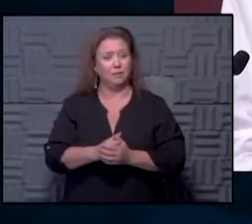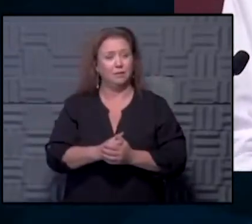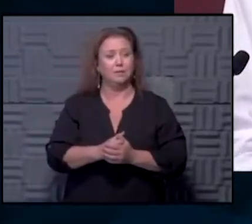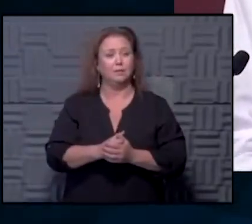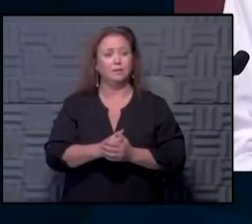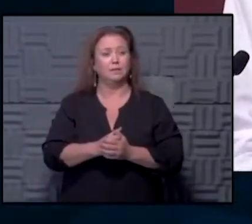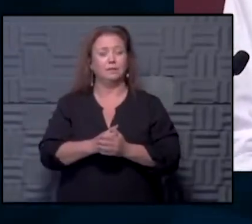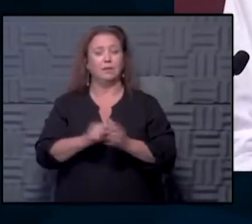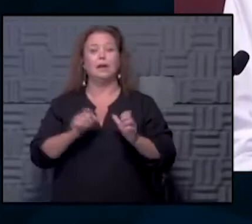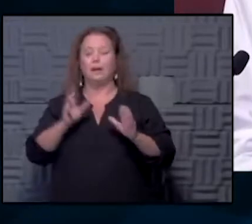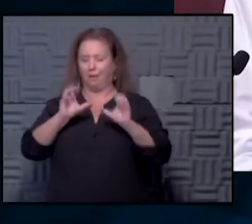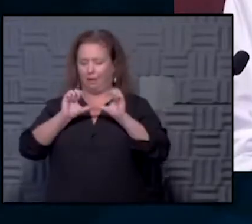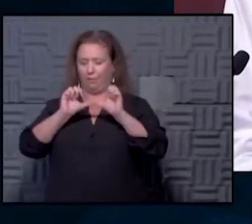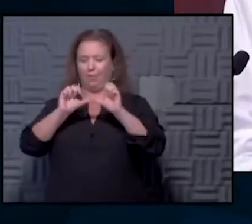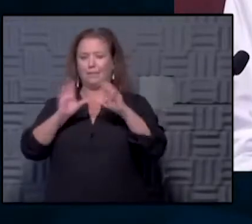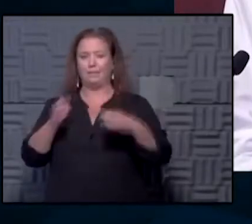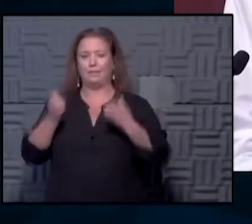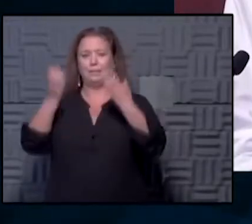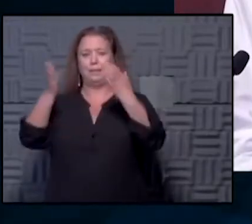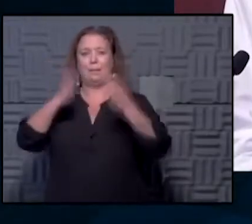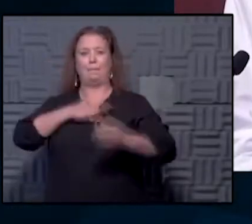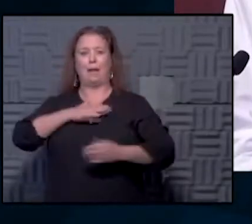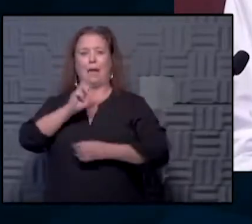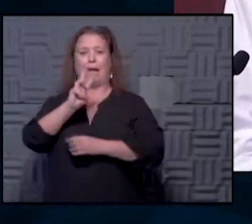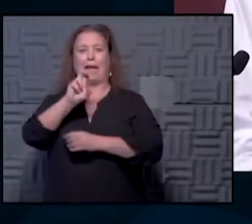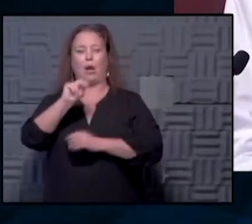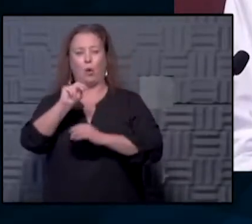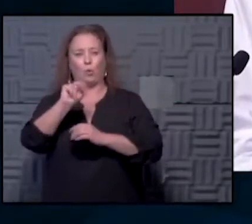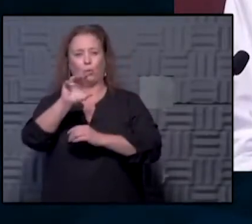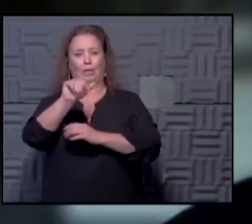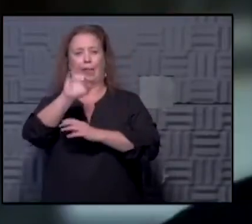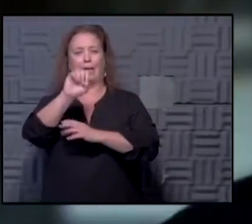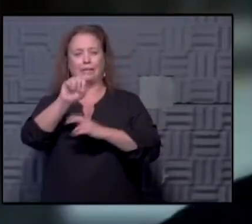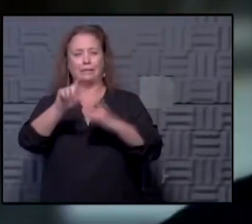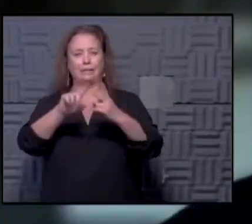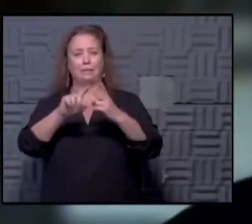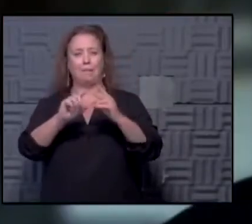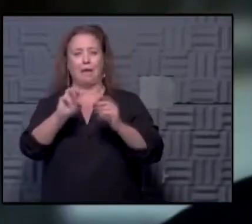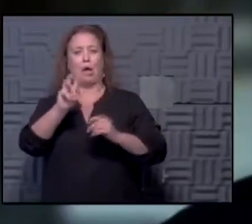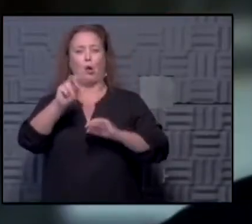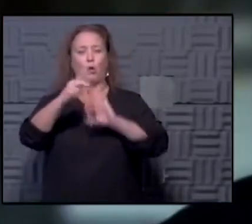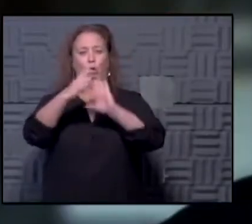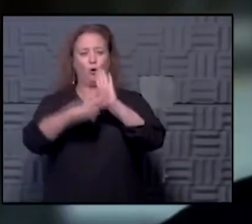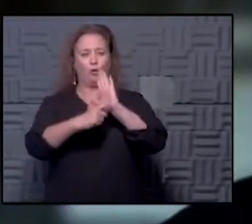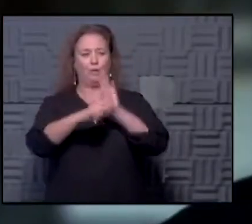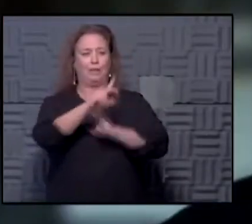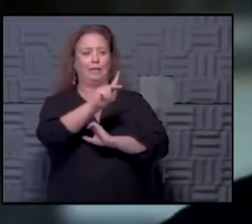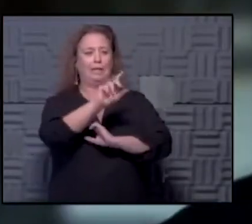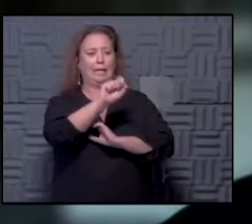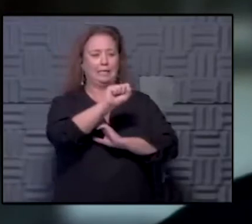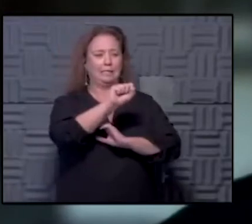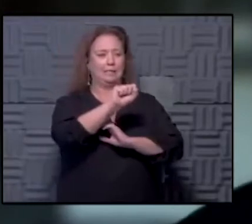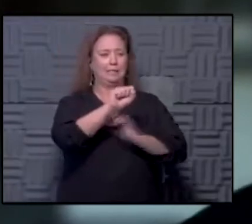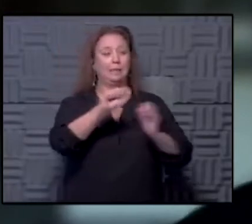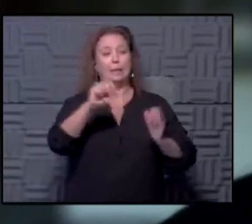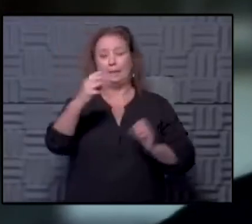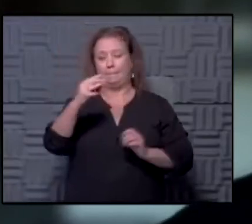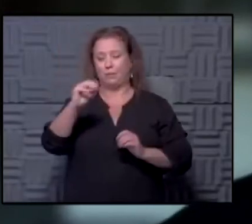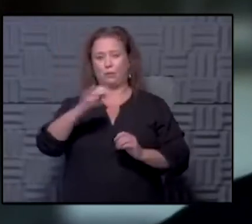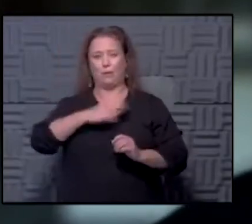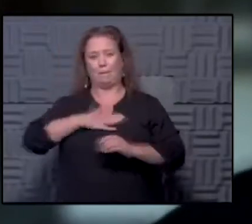I am continuing to submit my own cases and articles that I find pop up. I've sort of taken Kansas and Missouri